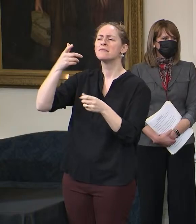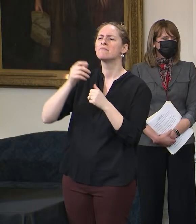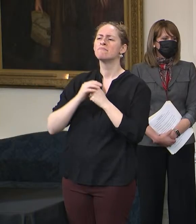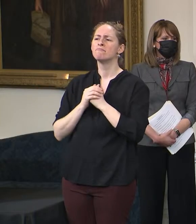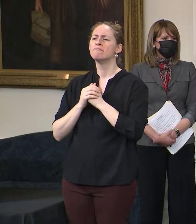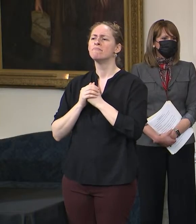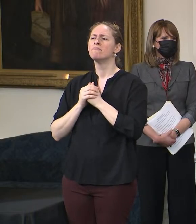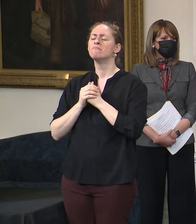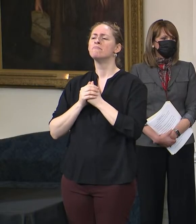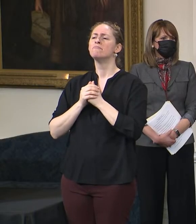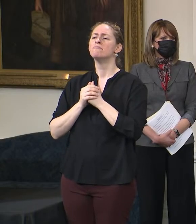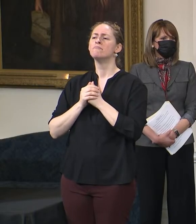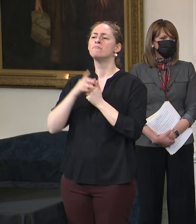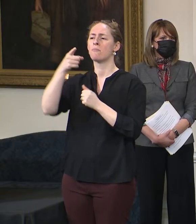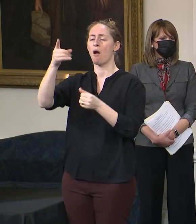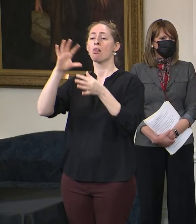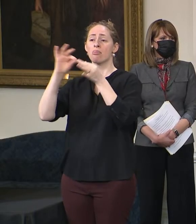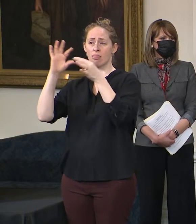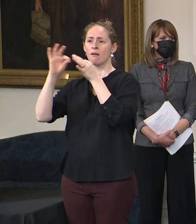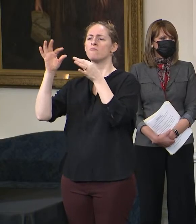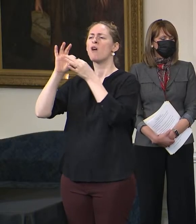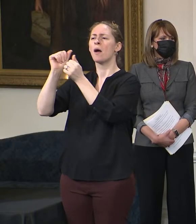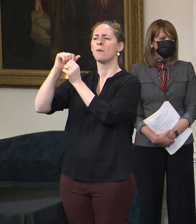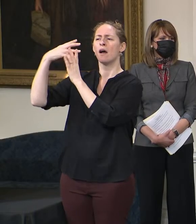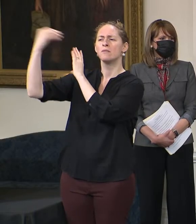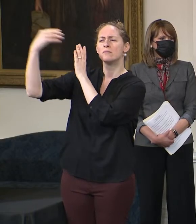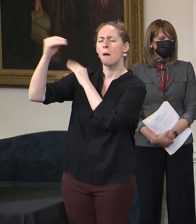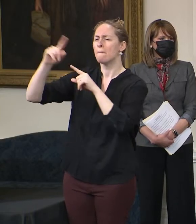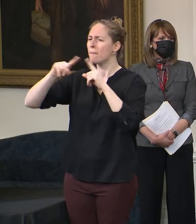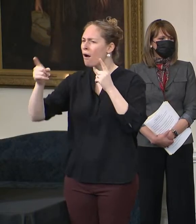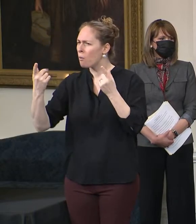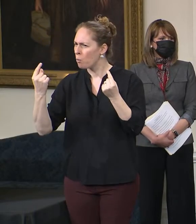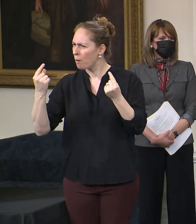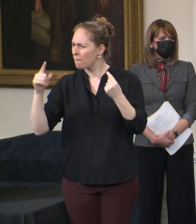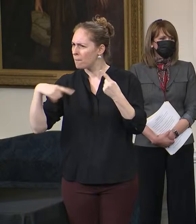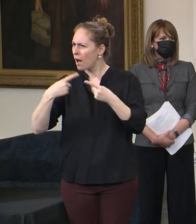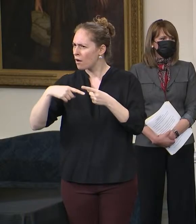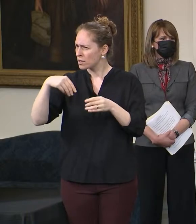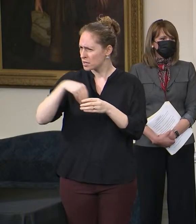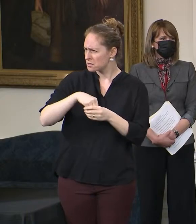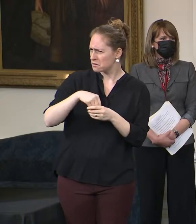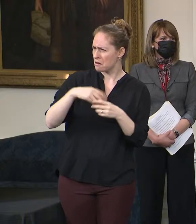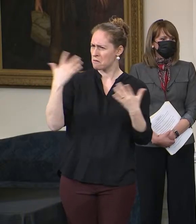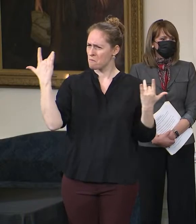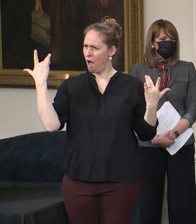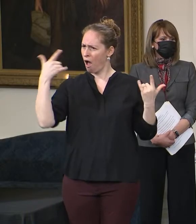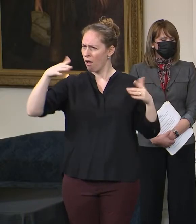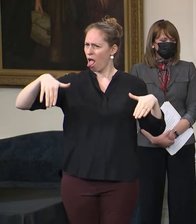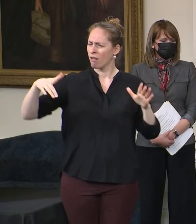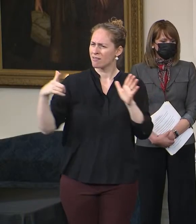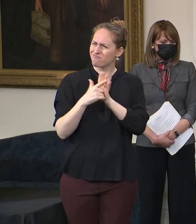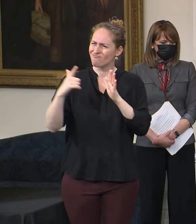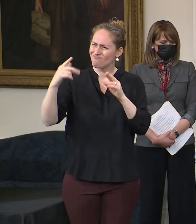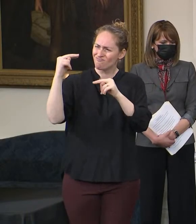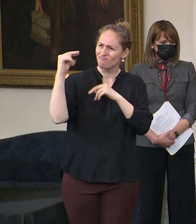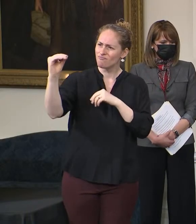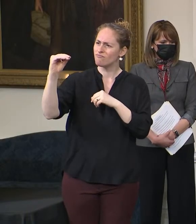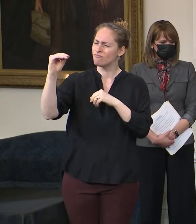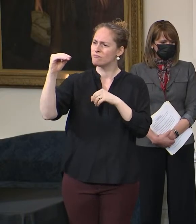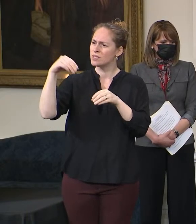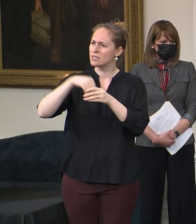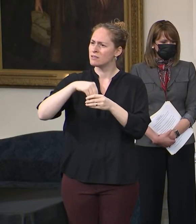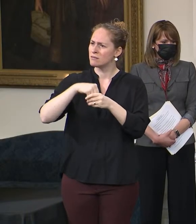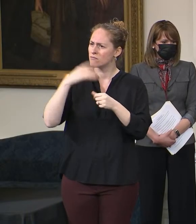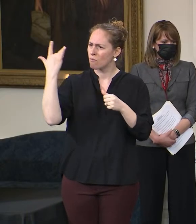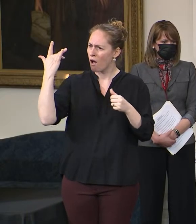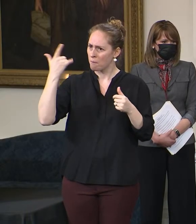mentioned, now all of Maryland's 24 jurisdictions are in that red zone? Well, as I said, we're going to keep taking actions as we